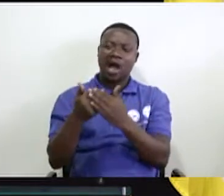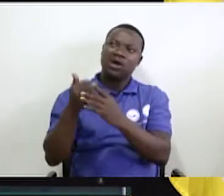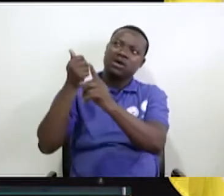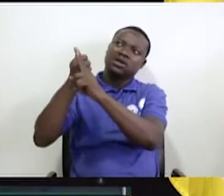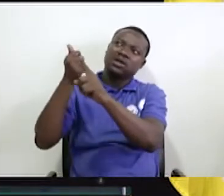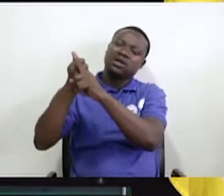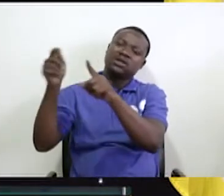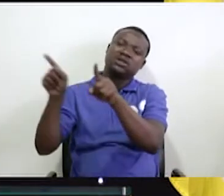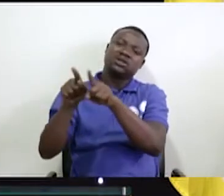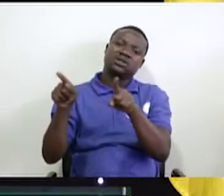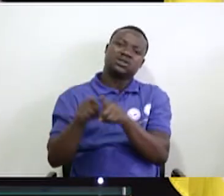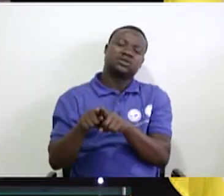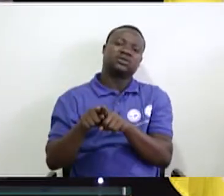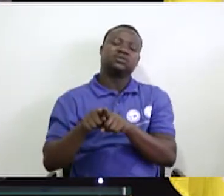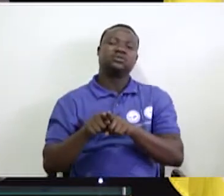also,